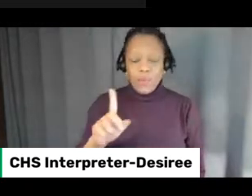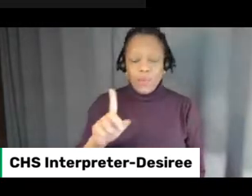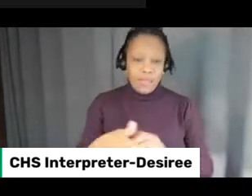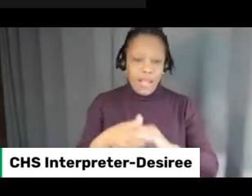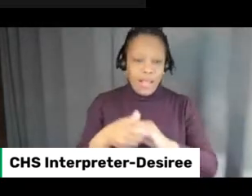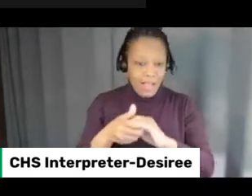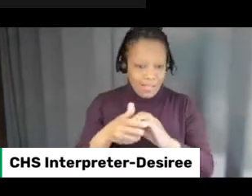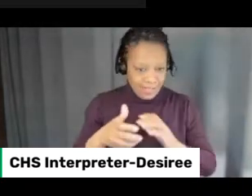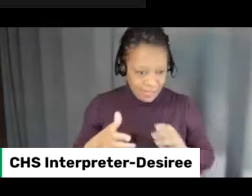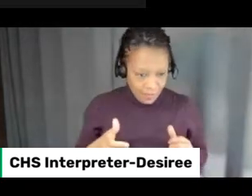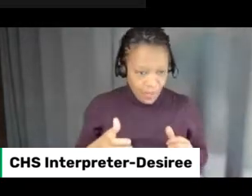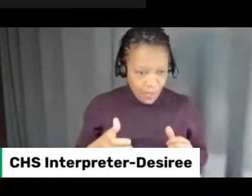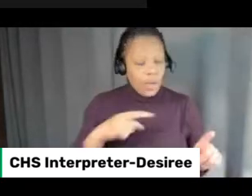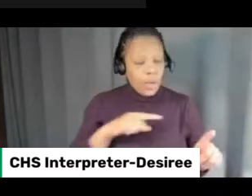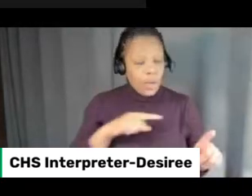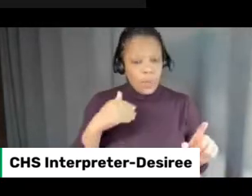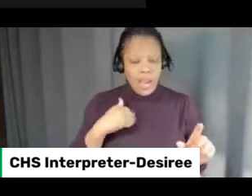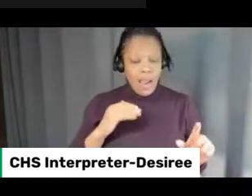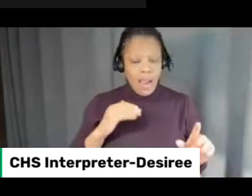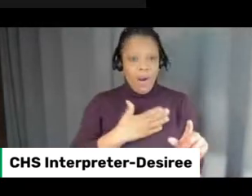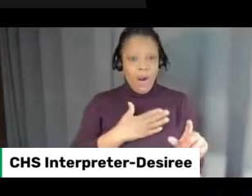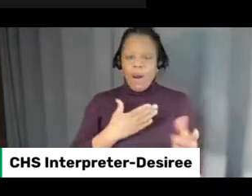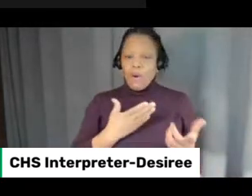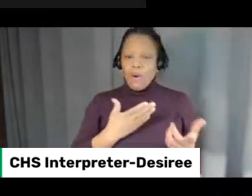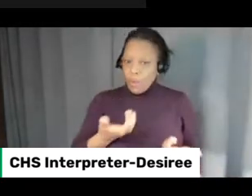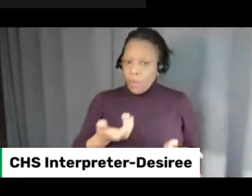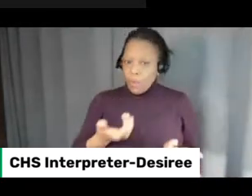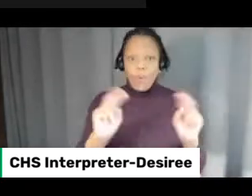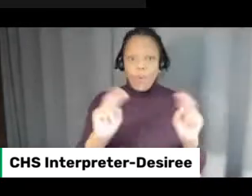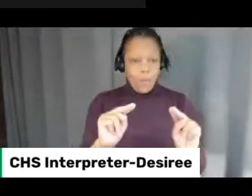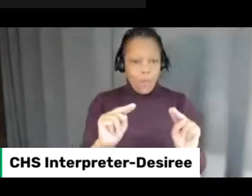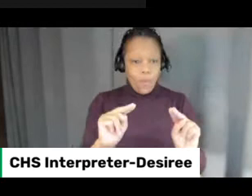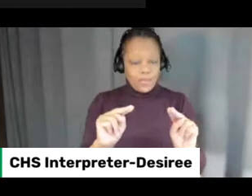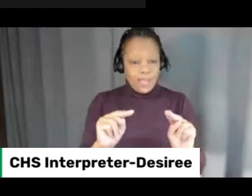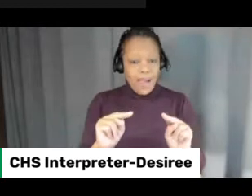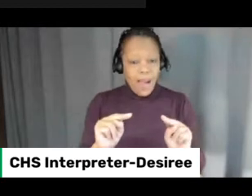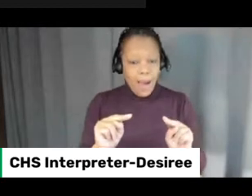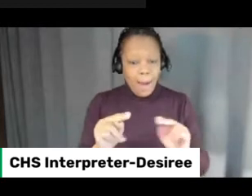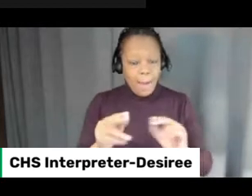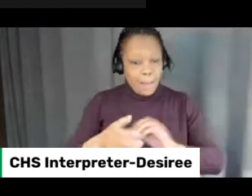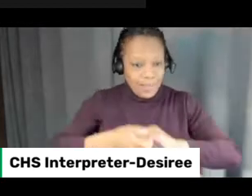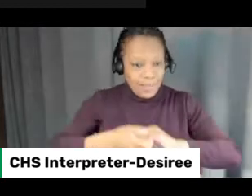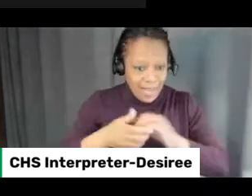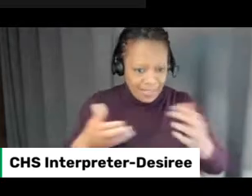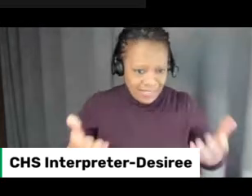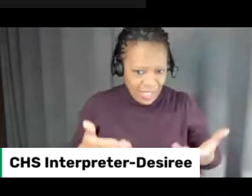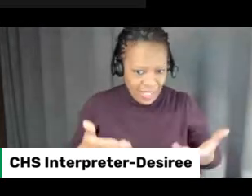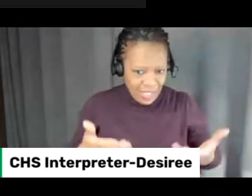locally that helped get this through the city and also the county. This